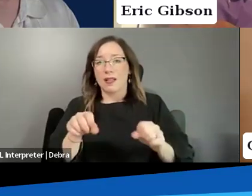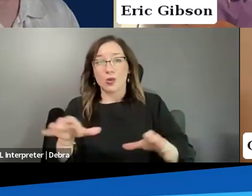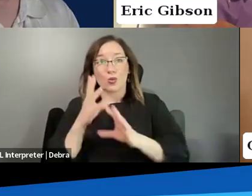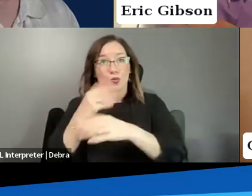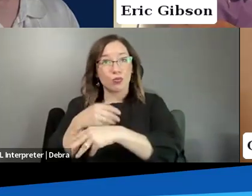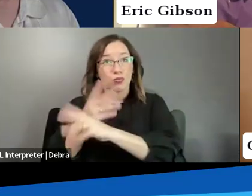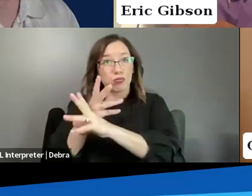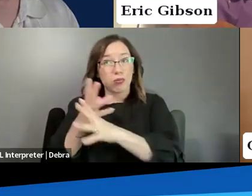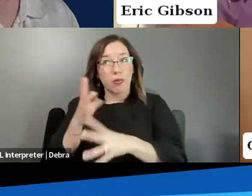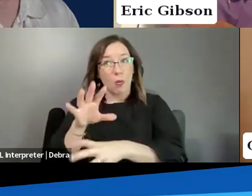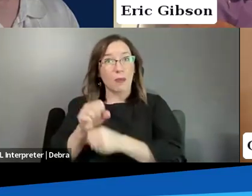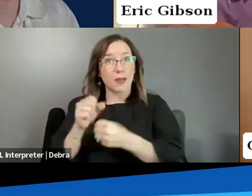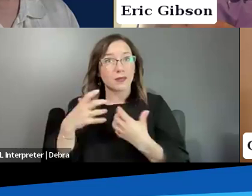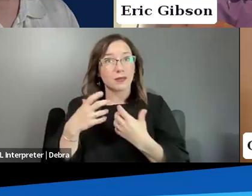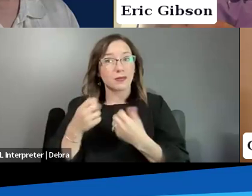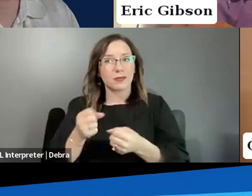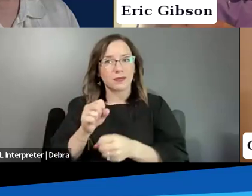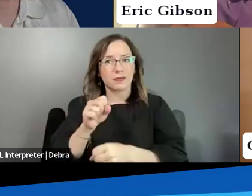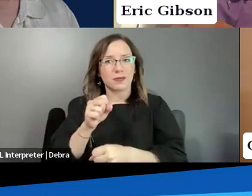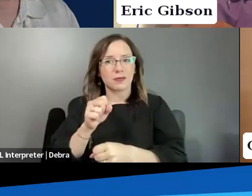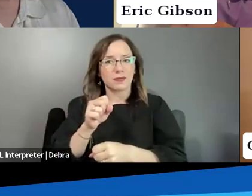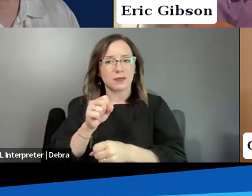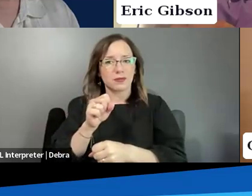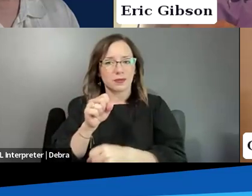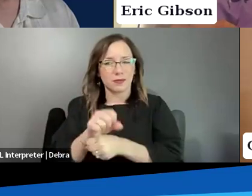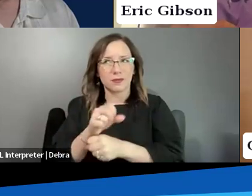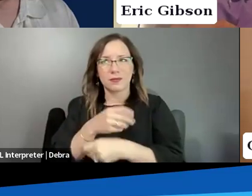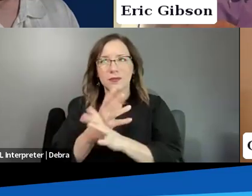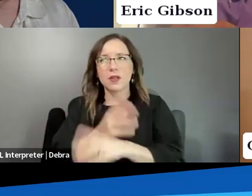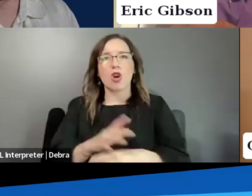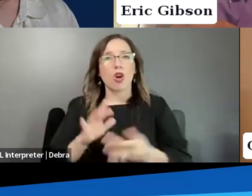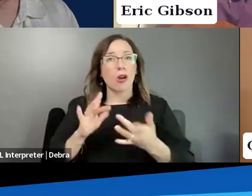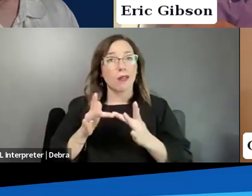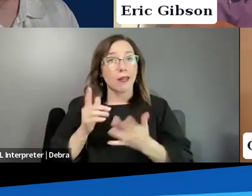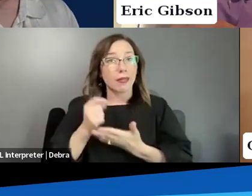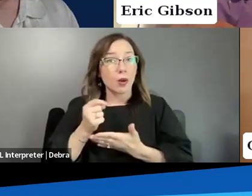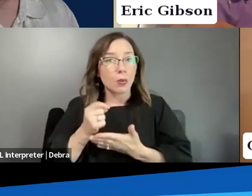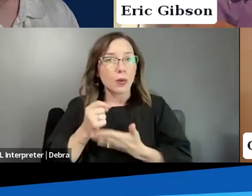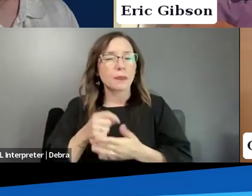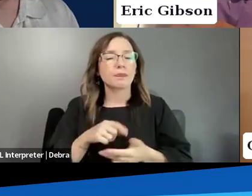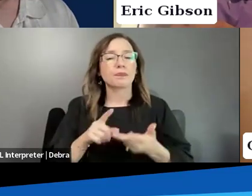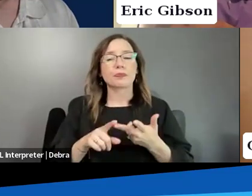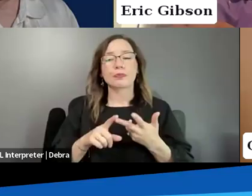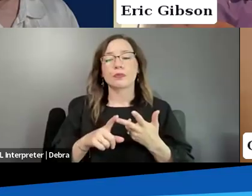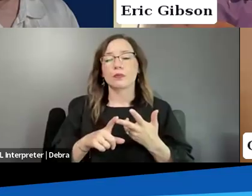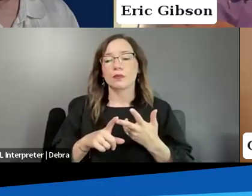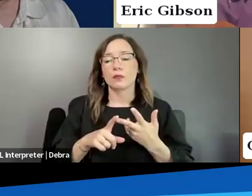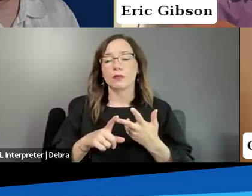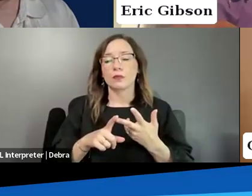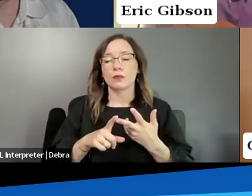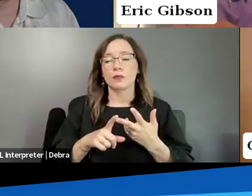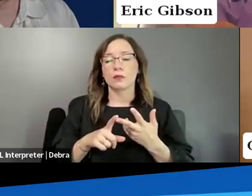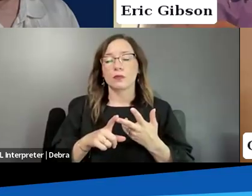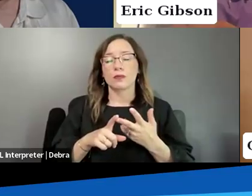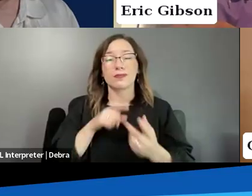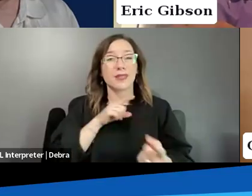telehealth visits, the ability to do online therapies, the ability to, you know, meet with